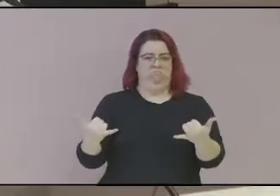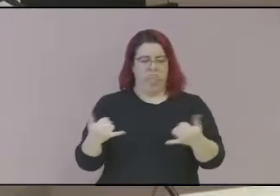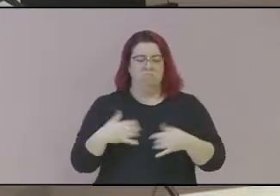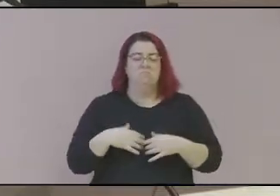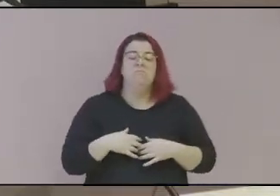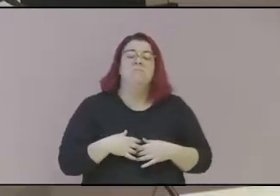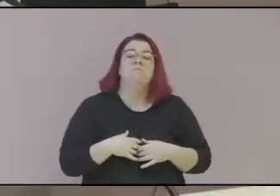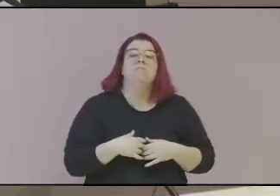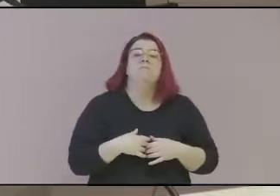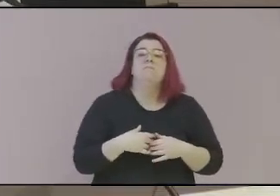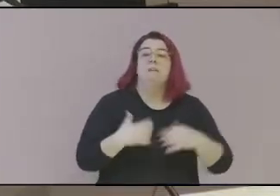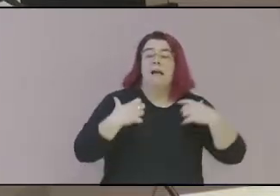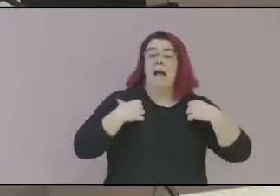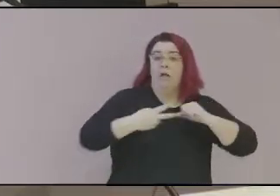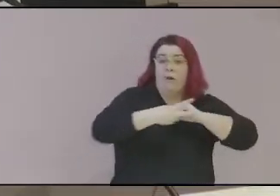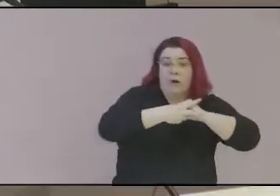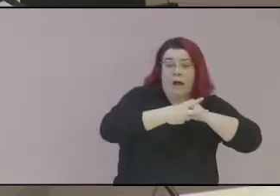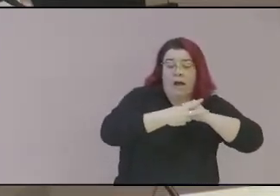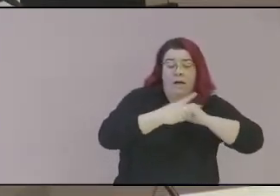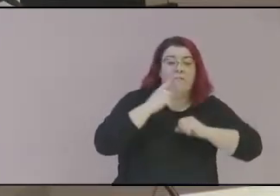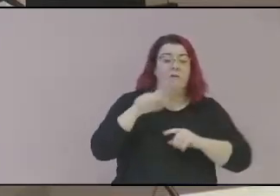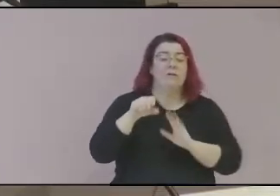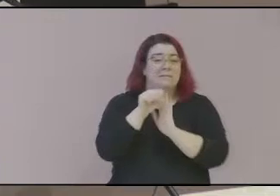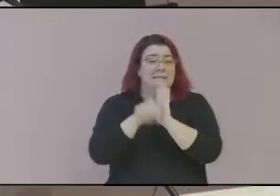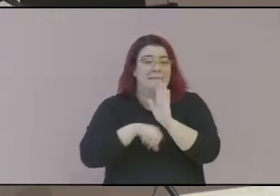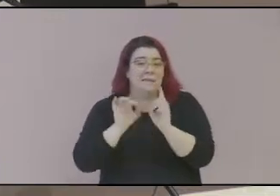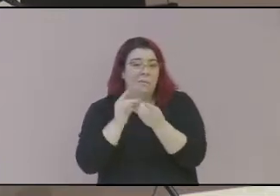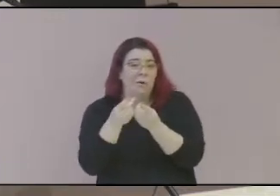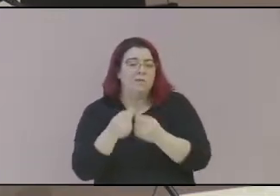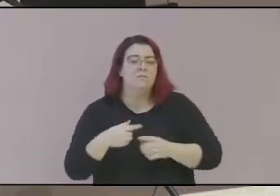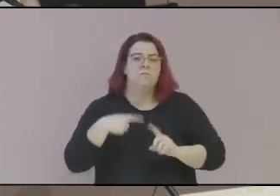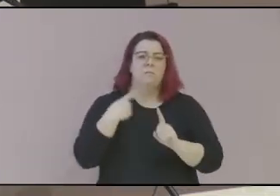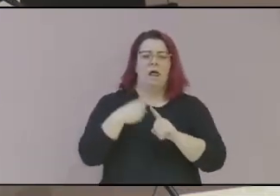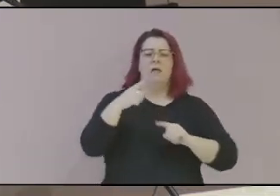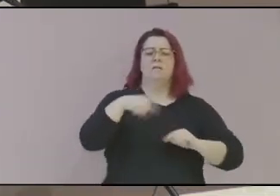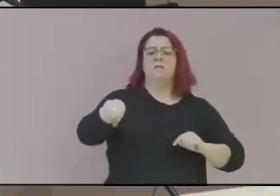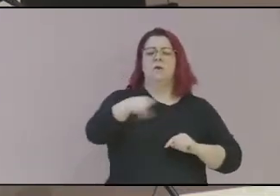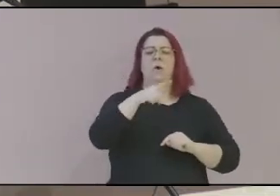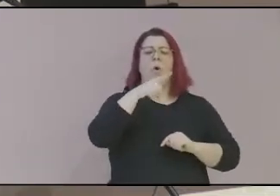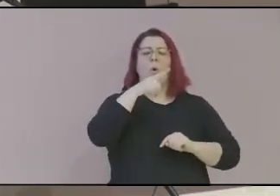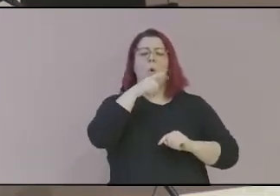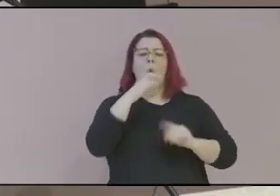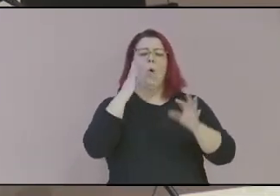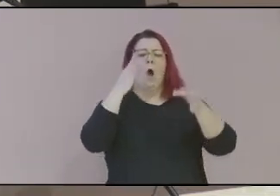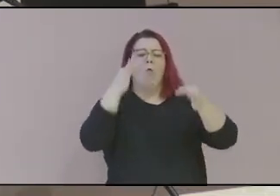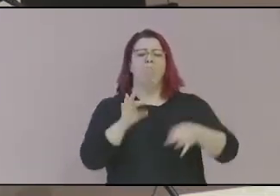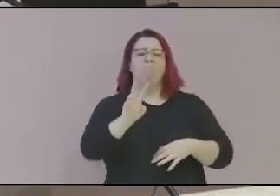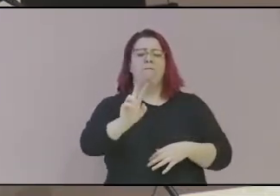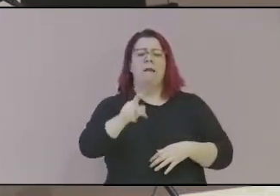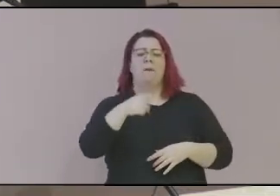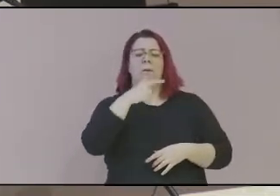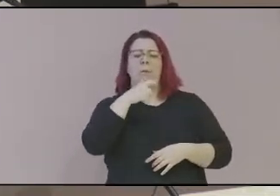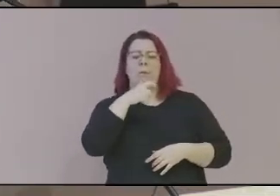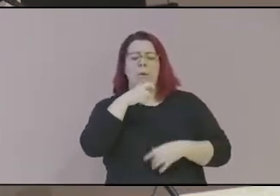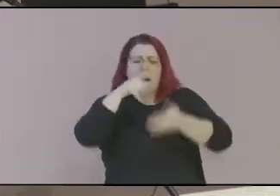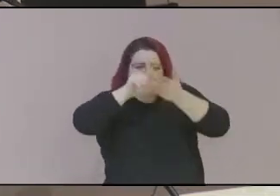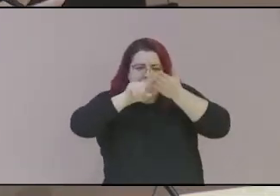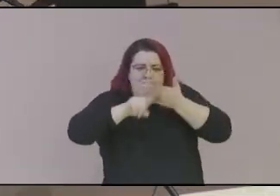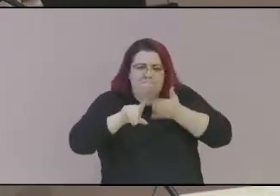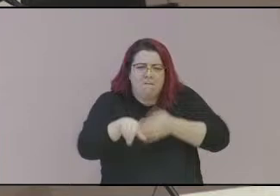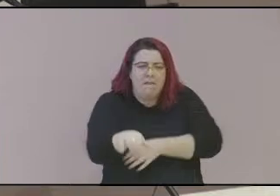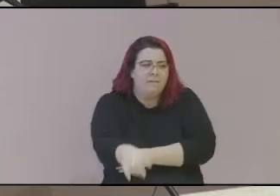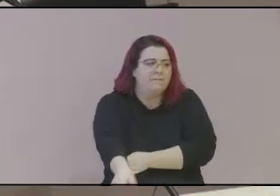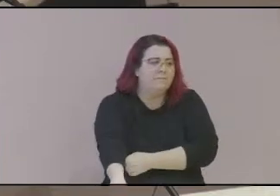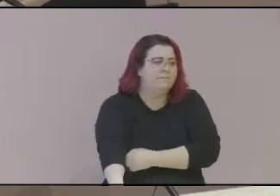working through interviews with people who took part in making the ventilator allocation protocols. In